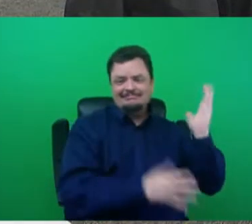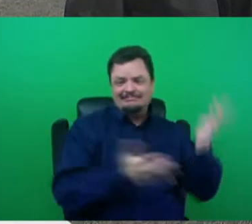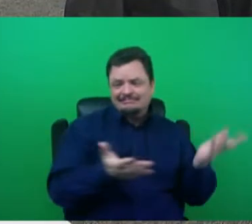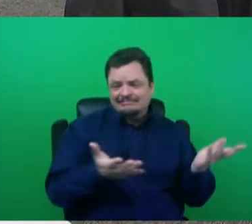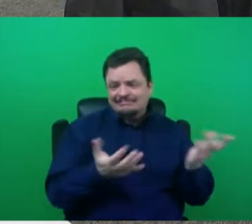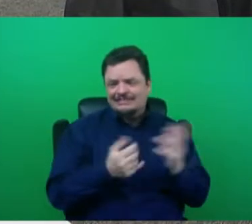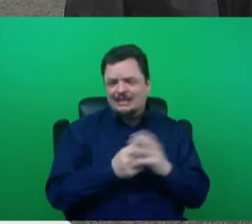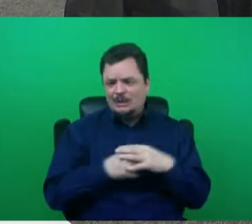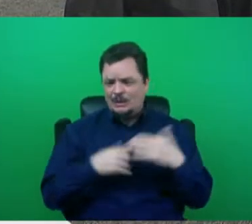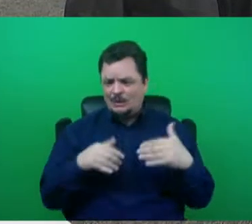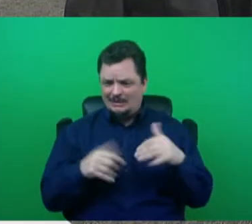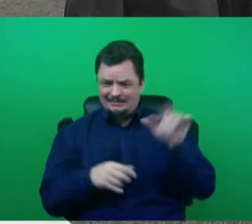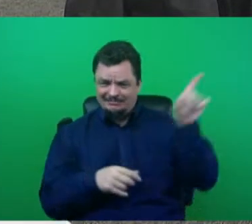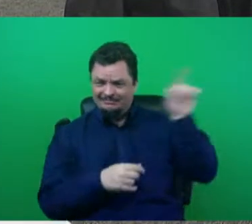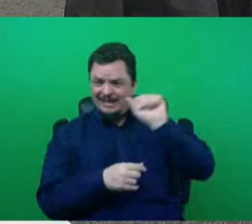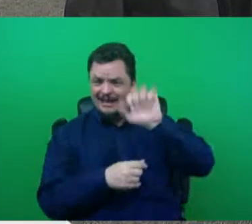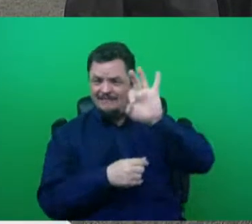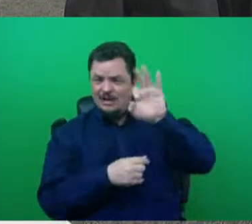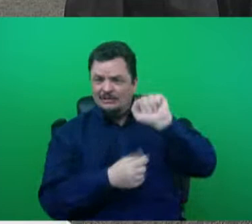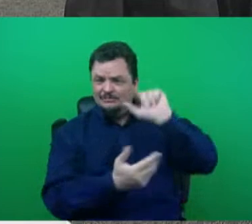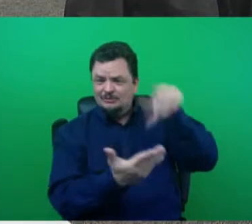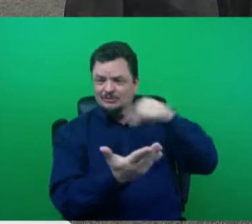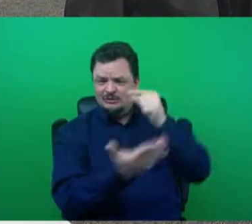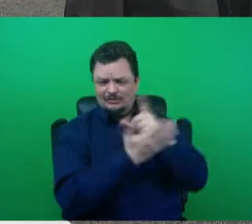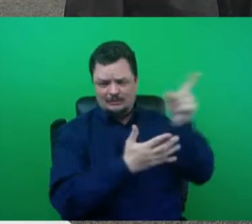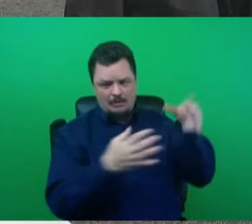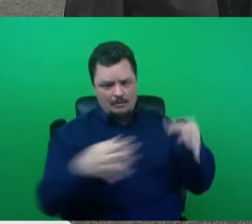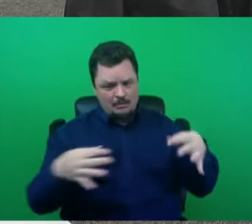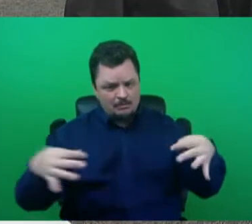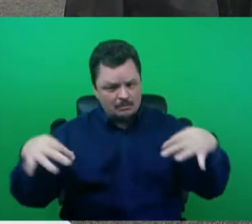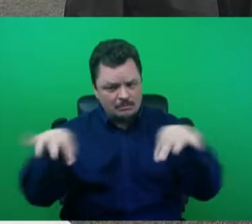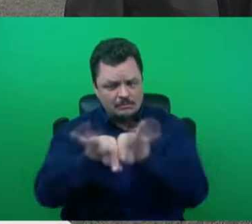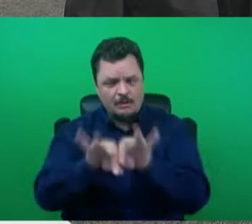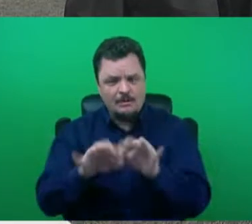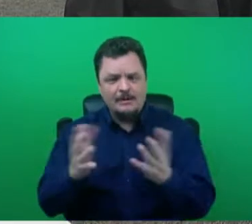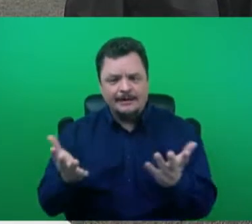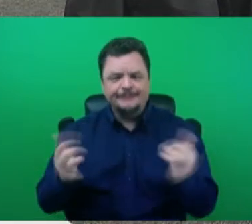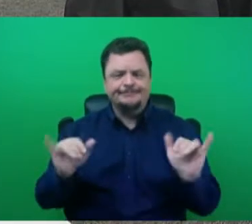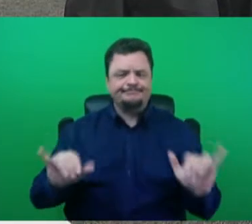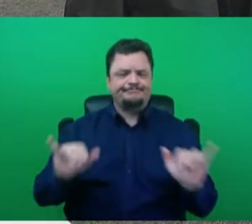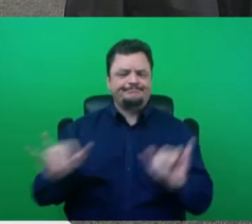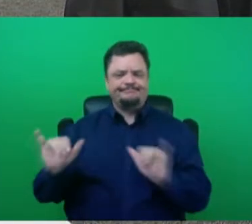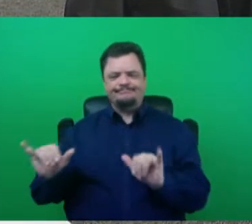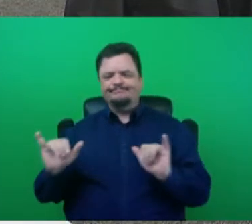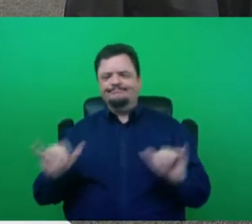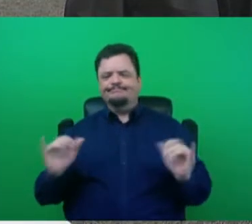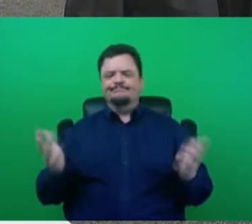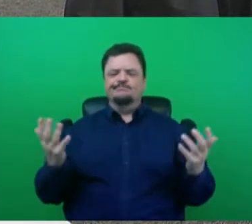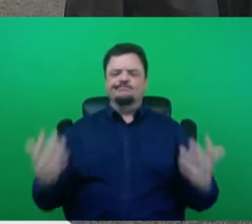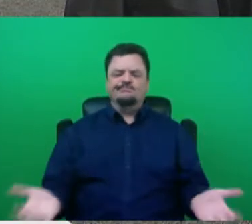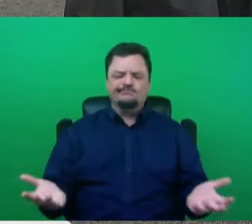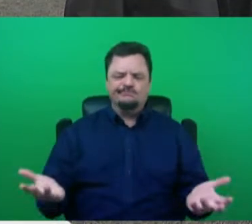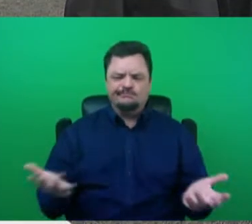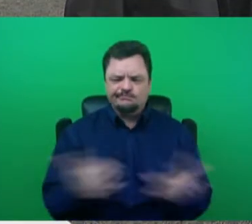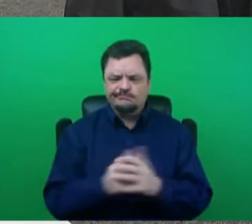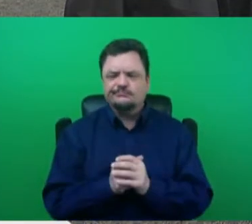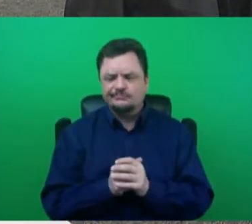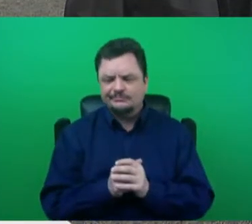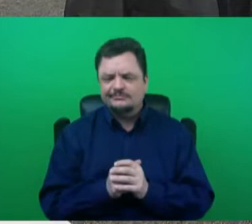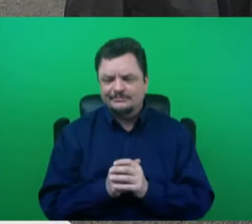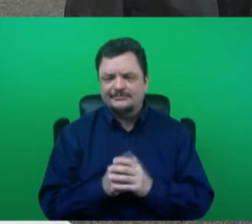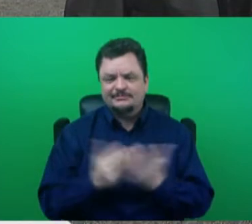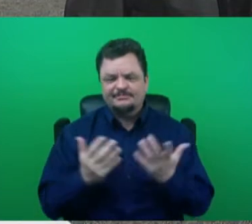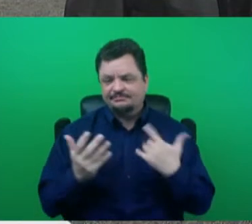community, you know, okay. At this point, let's go ahead and keep it on the schedule